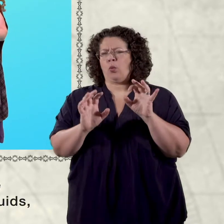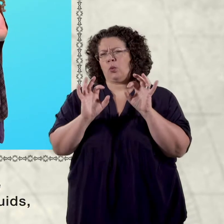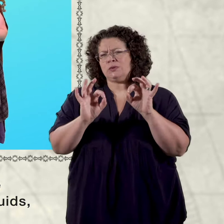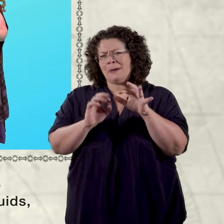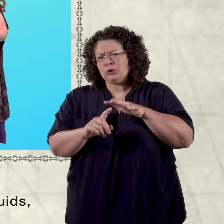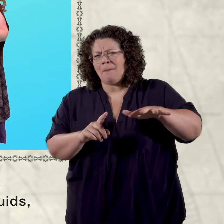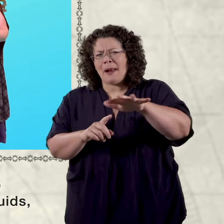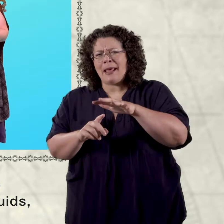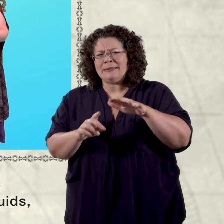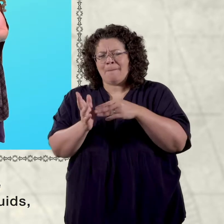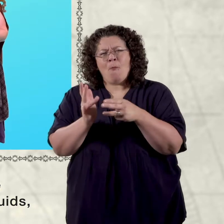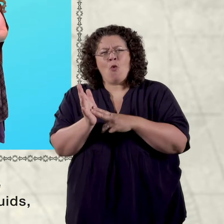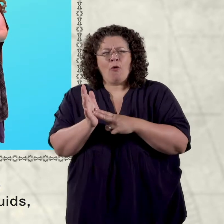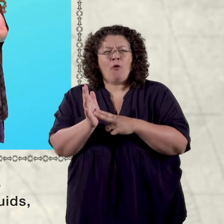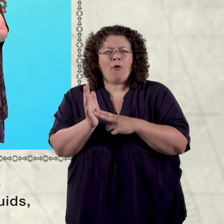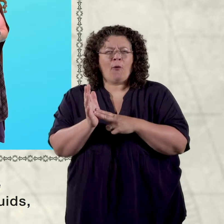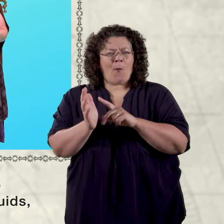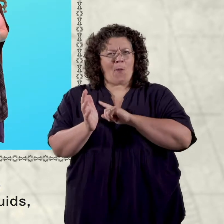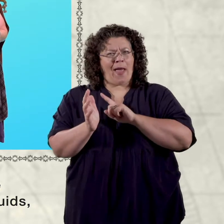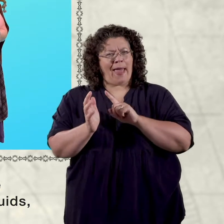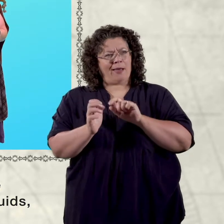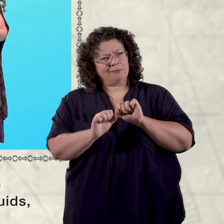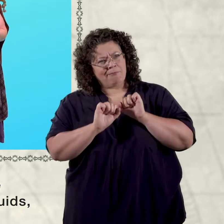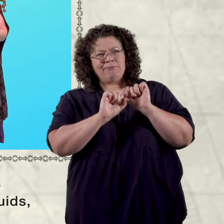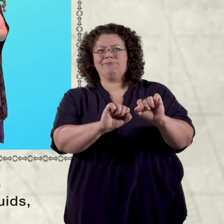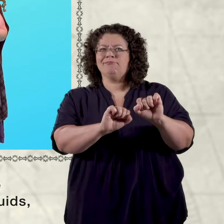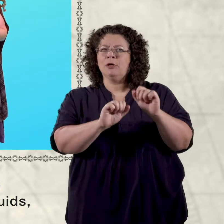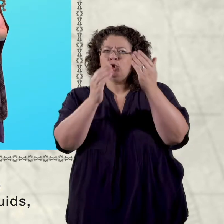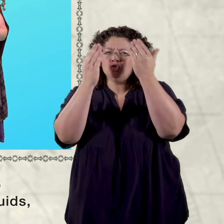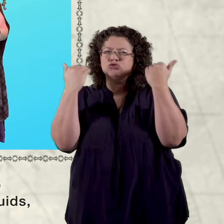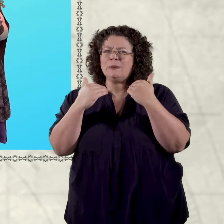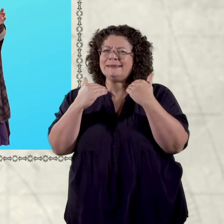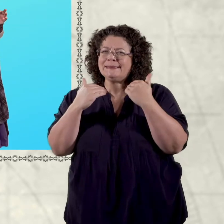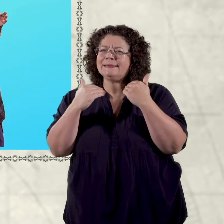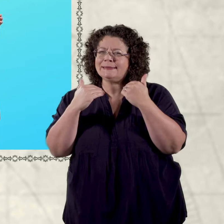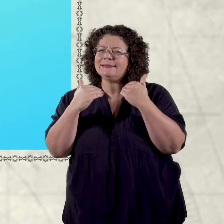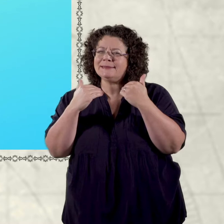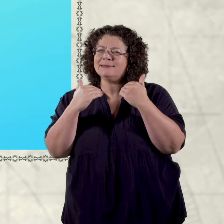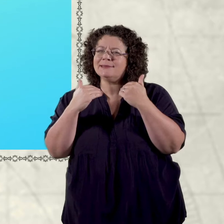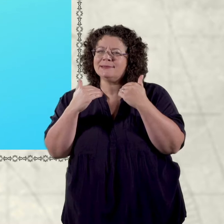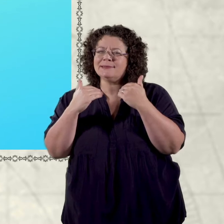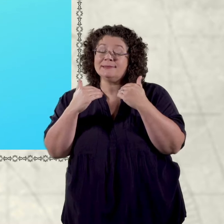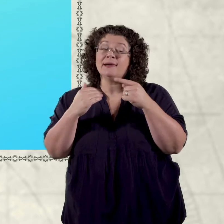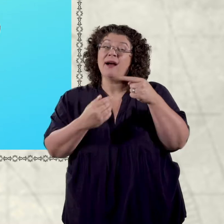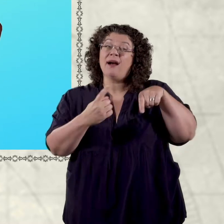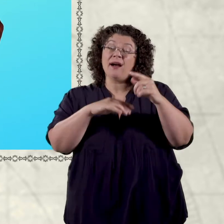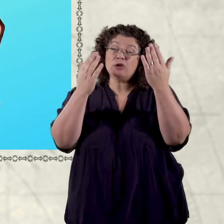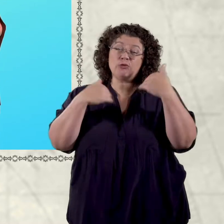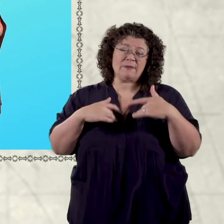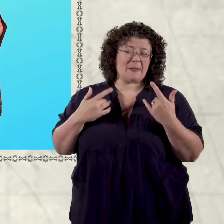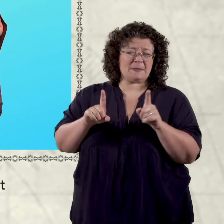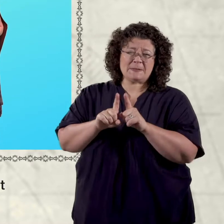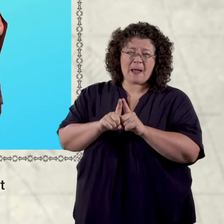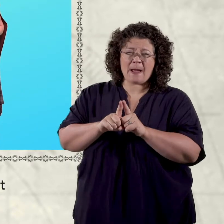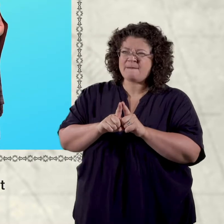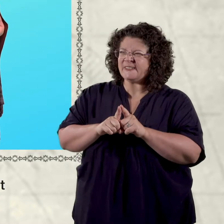very special place because it was the home of the Druids and they felt just like I did about these Romans